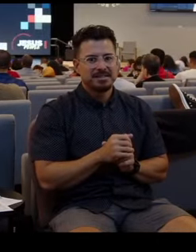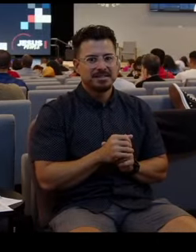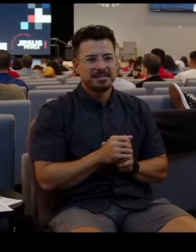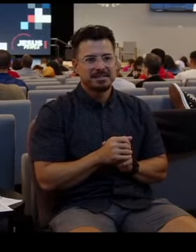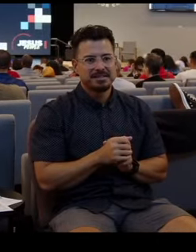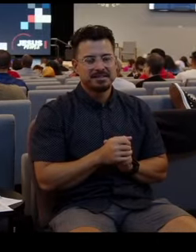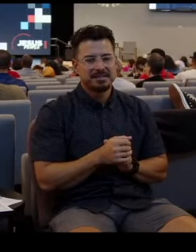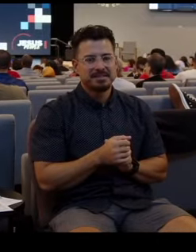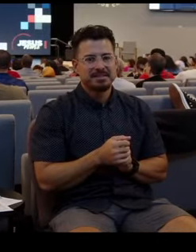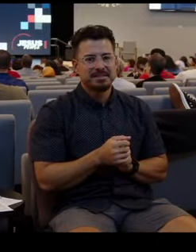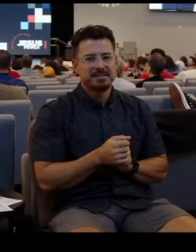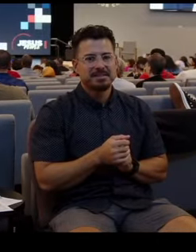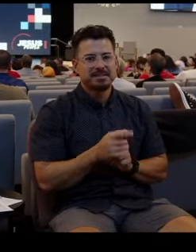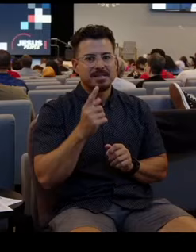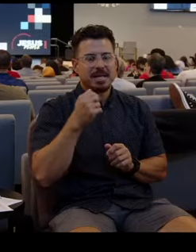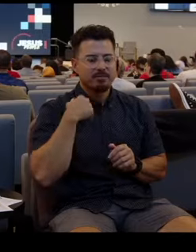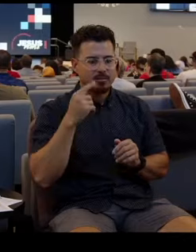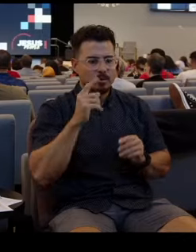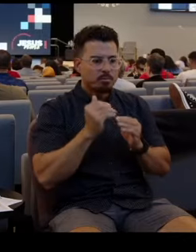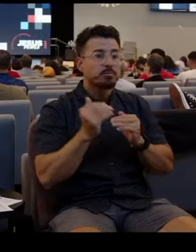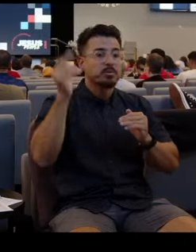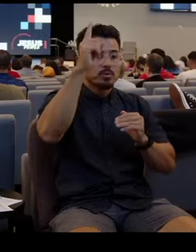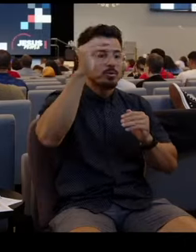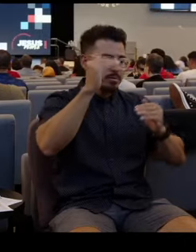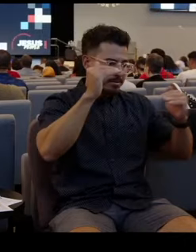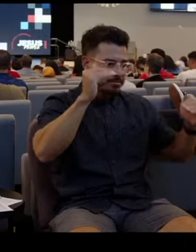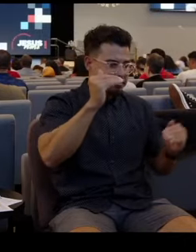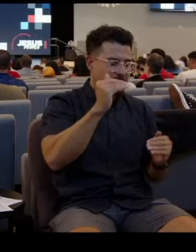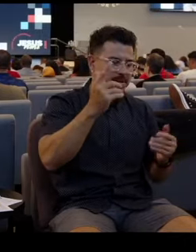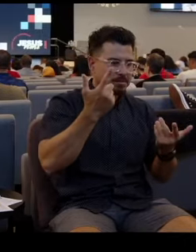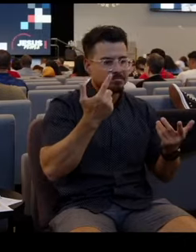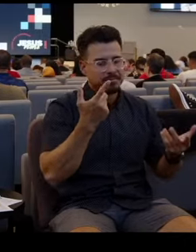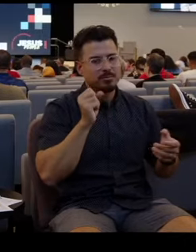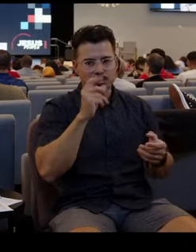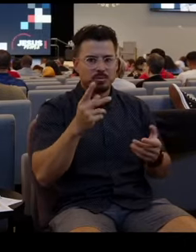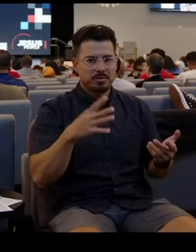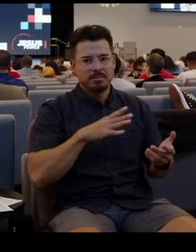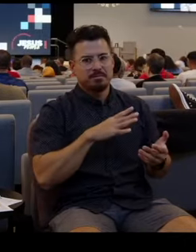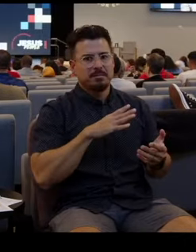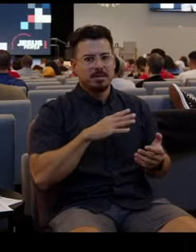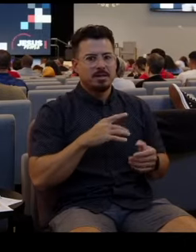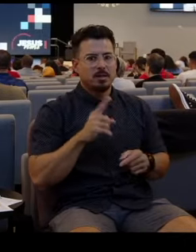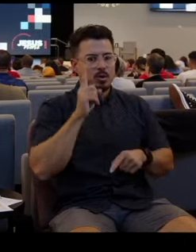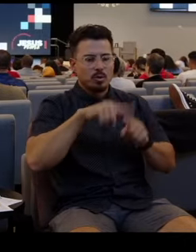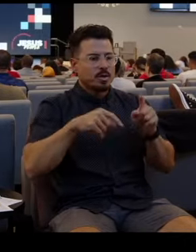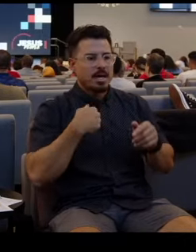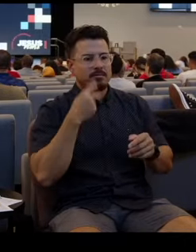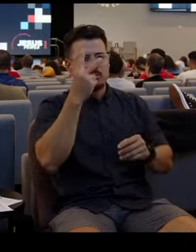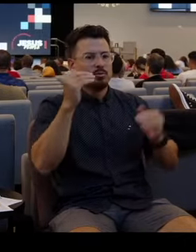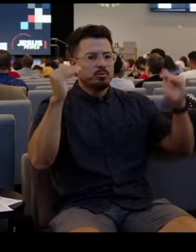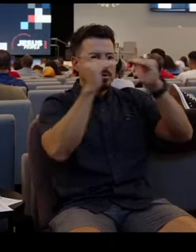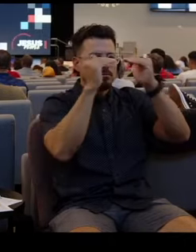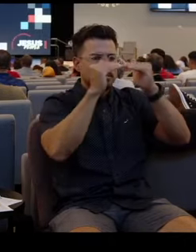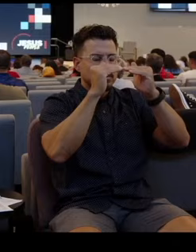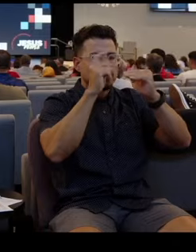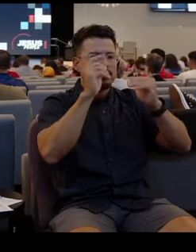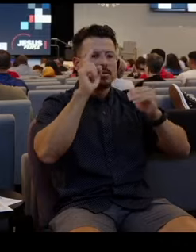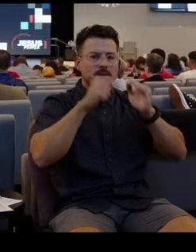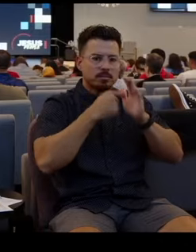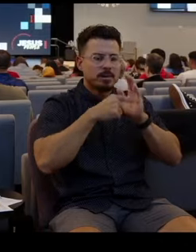So you're going to have to emphasize one and de-emphasize another. One will be major and one will be minor. You can't have two equal parts